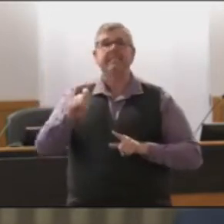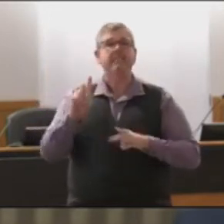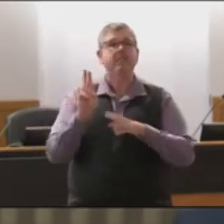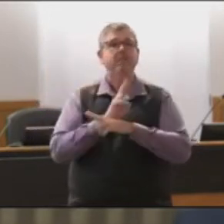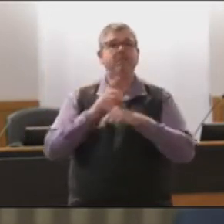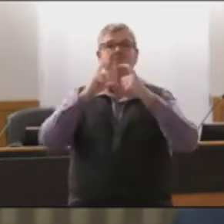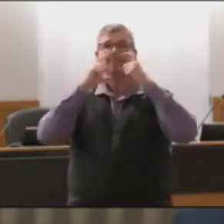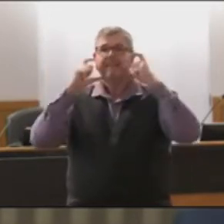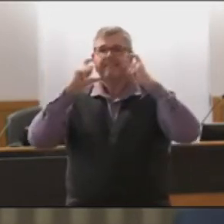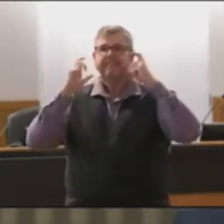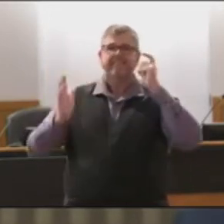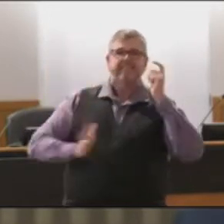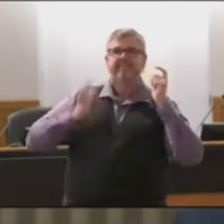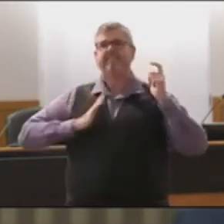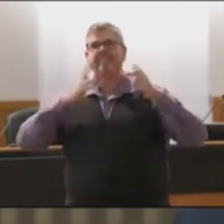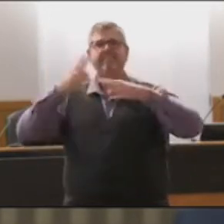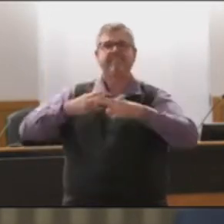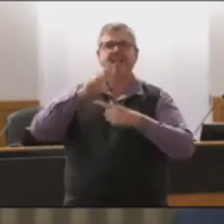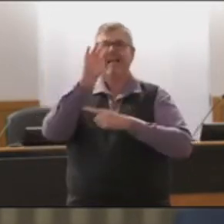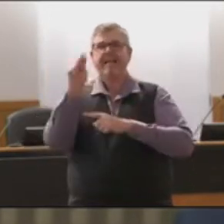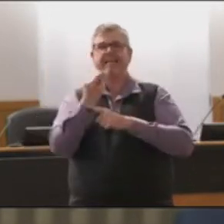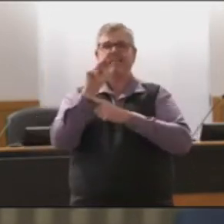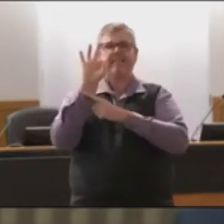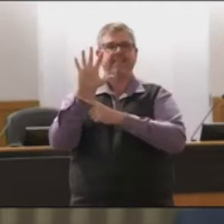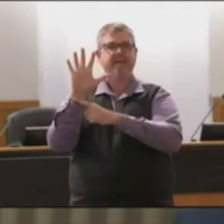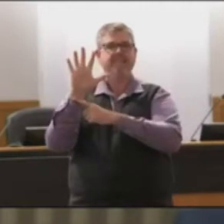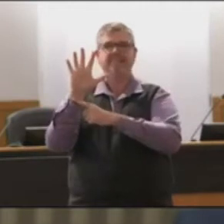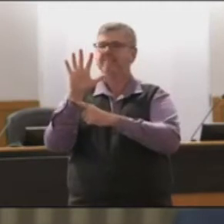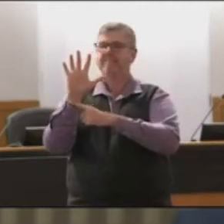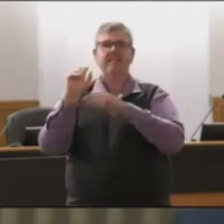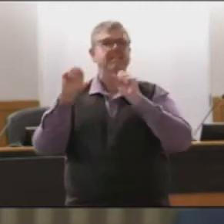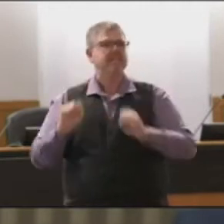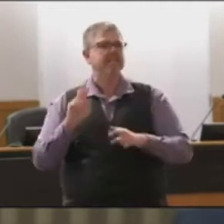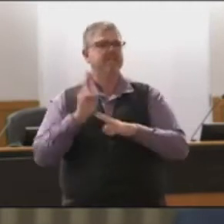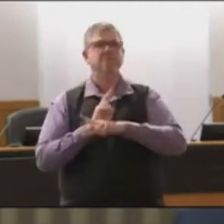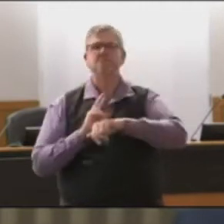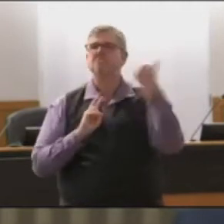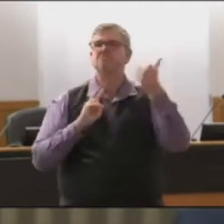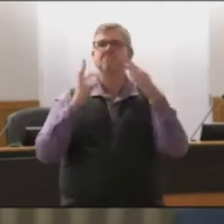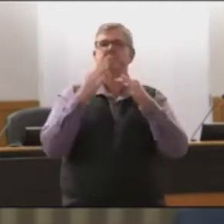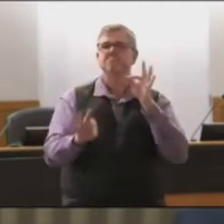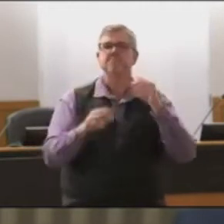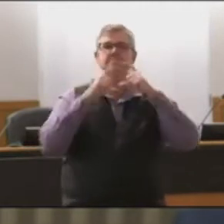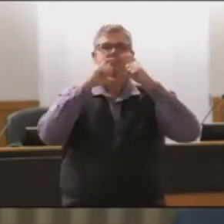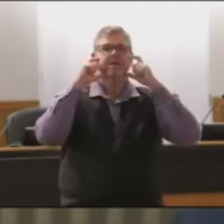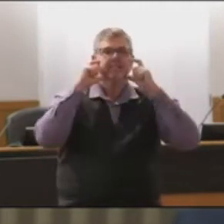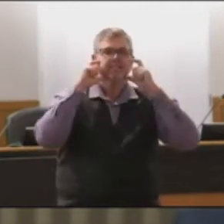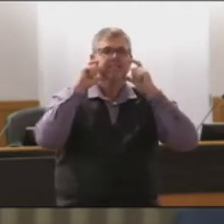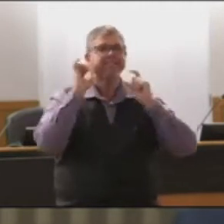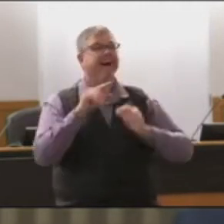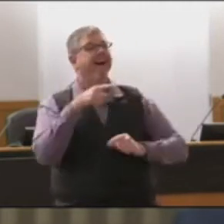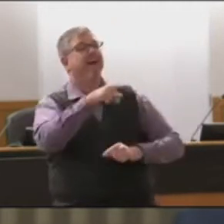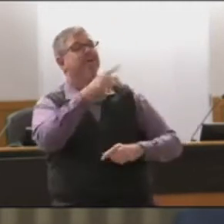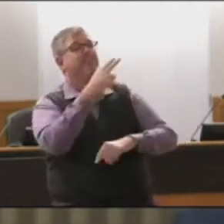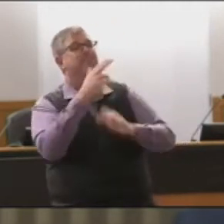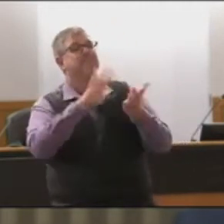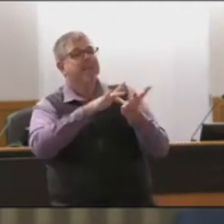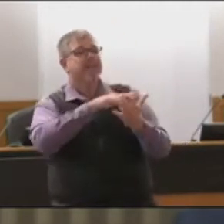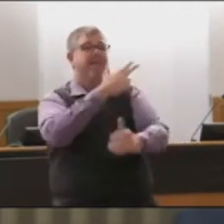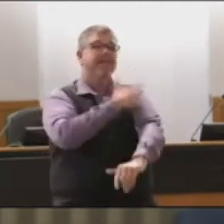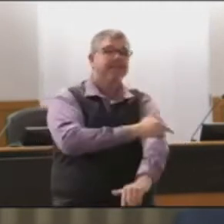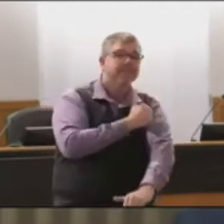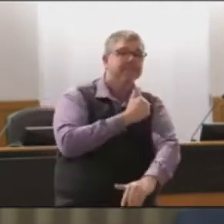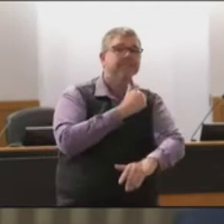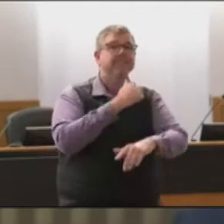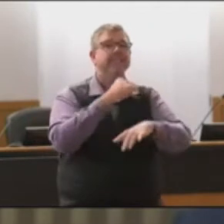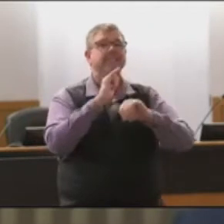people use other types of face coverings. These masks, as we know, are in short supply across the country. We need to preserve